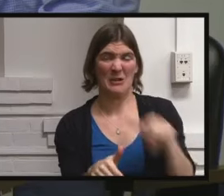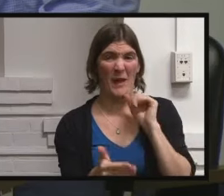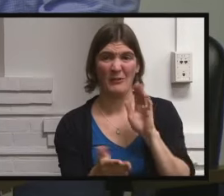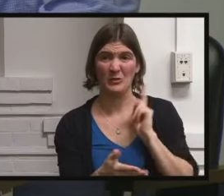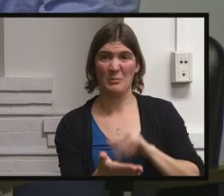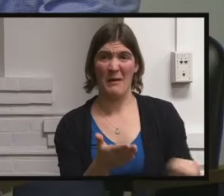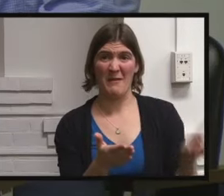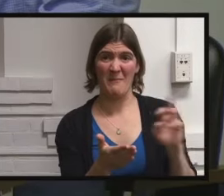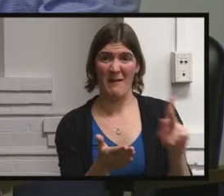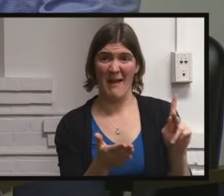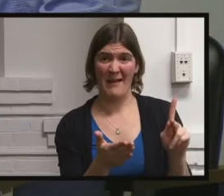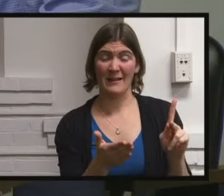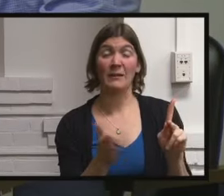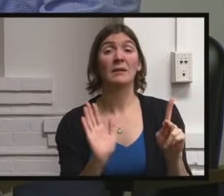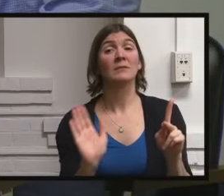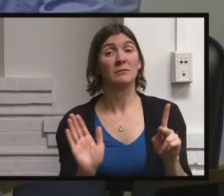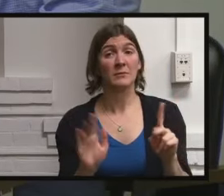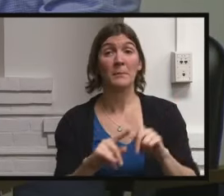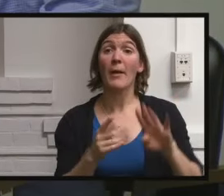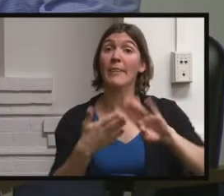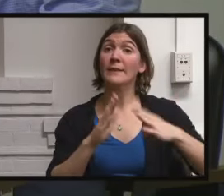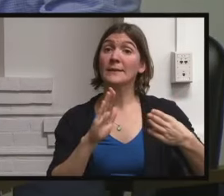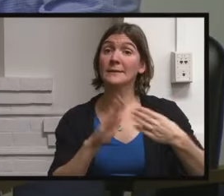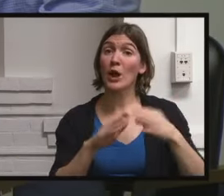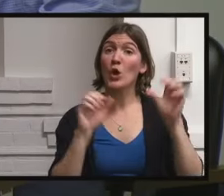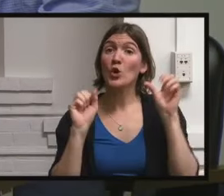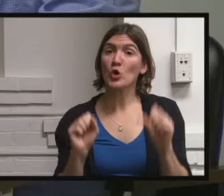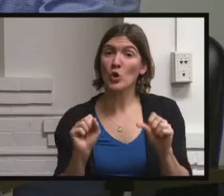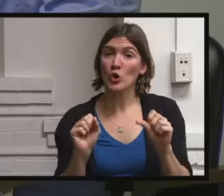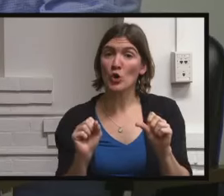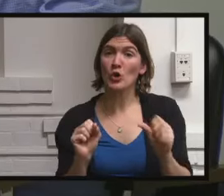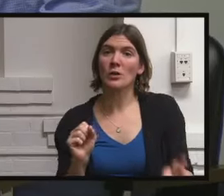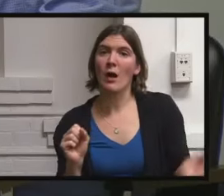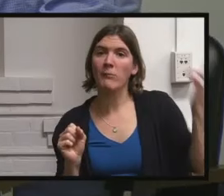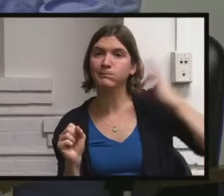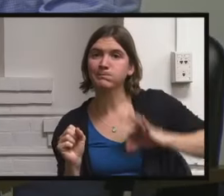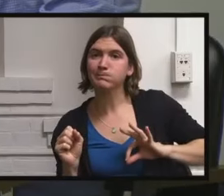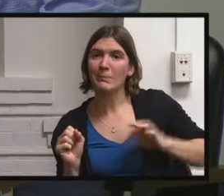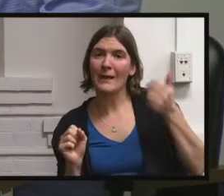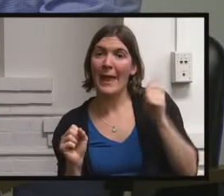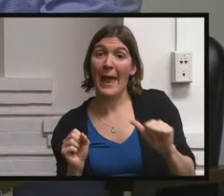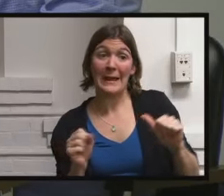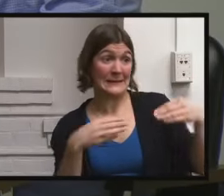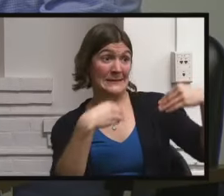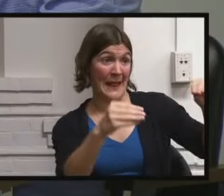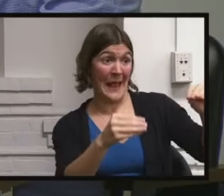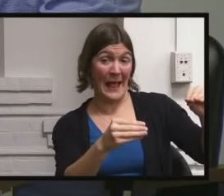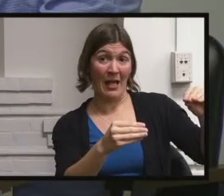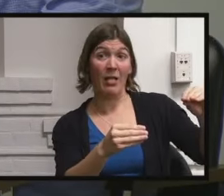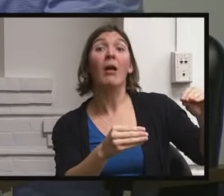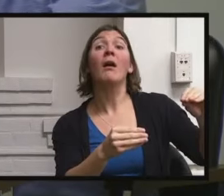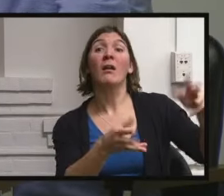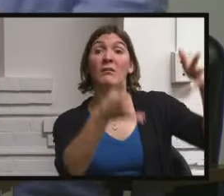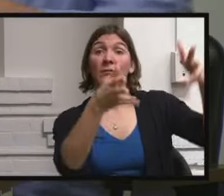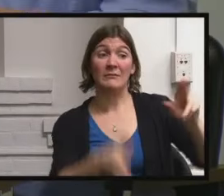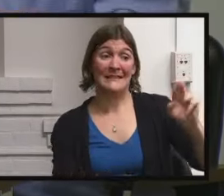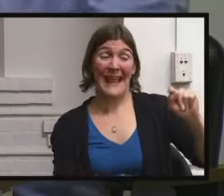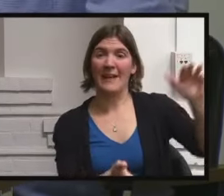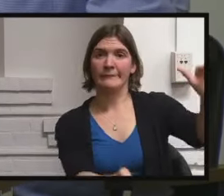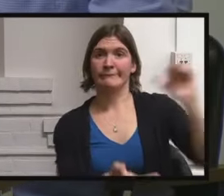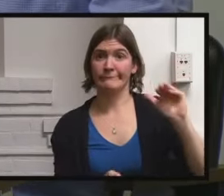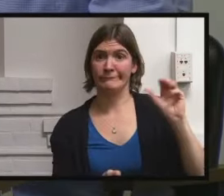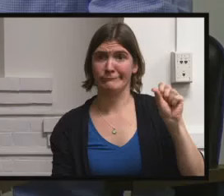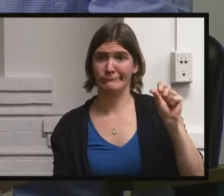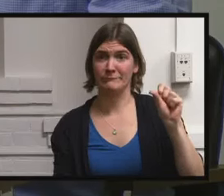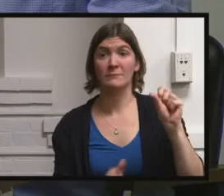opportunity for the town to receive the net proceeds of sales of lots at the Exit 1 park, but it